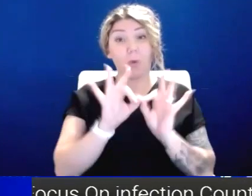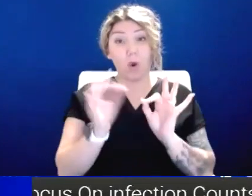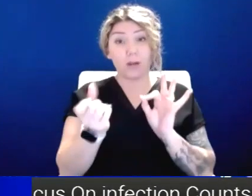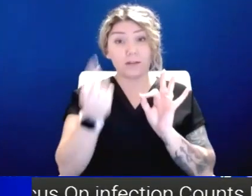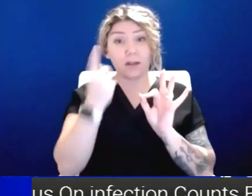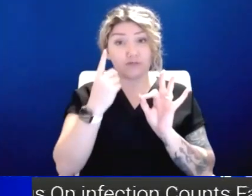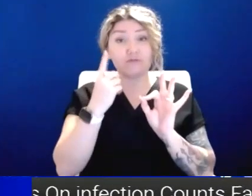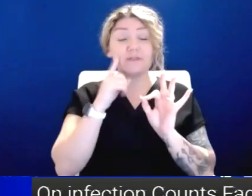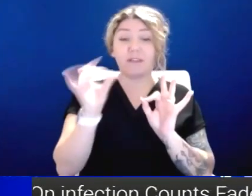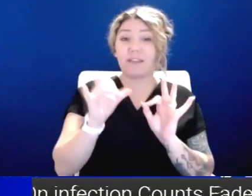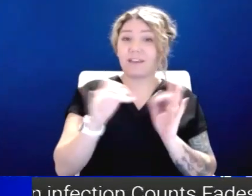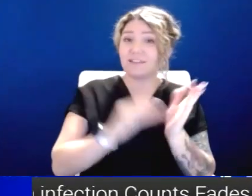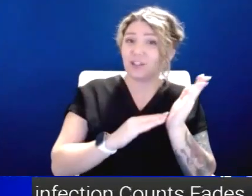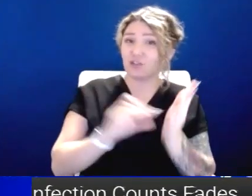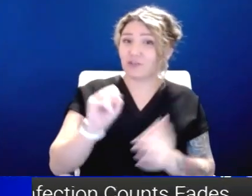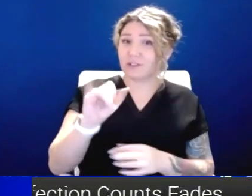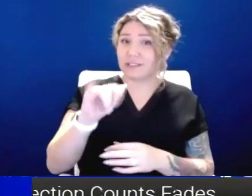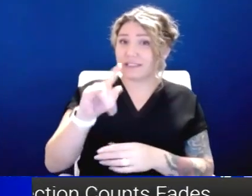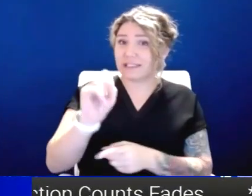Stites always says, the rules of